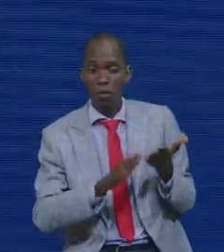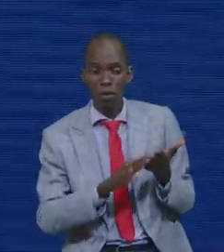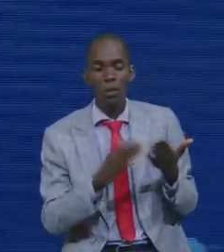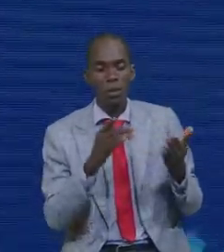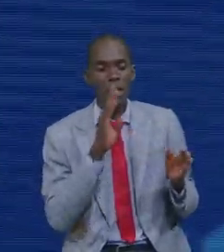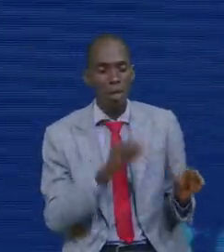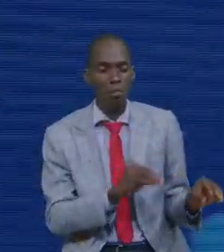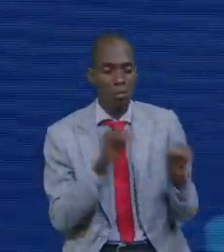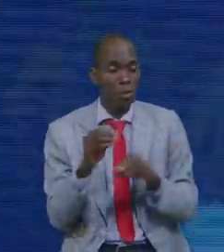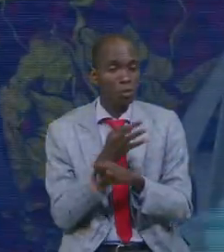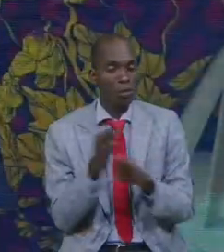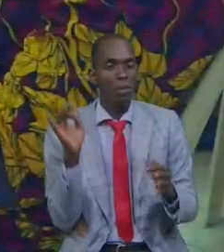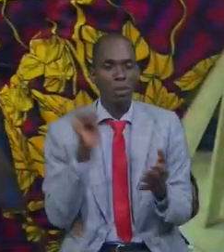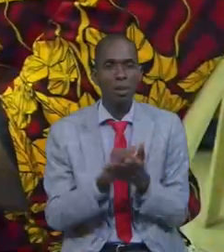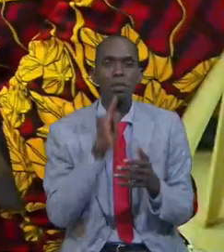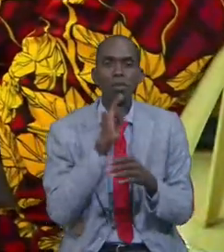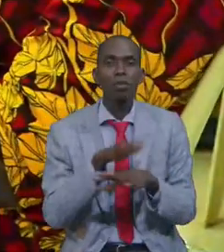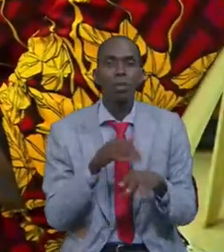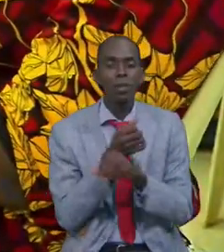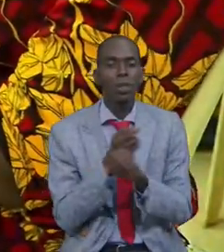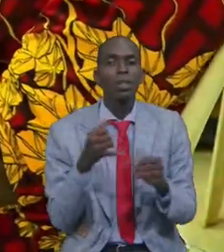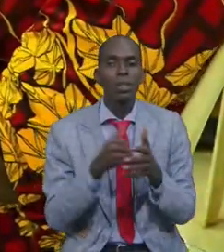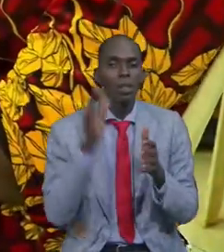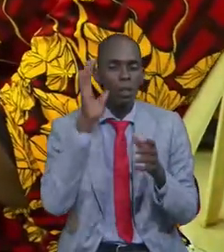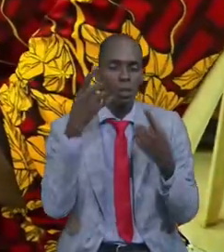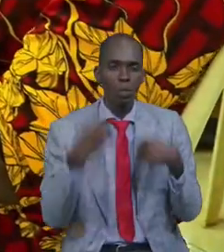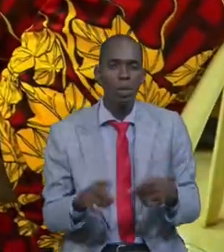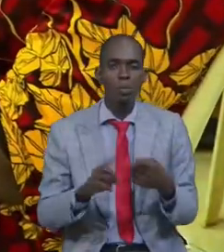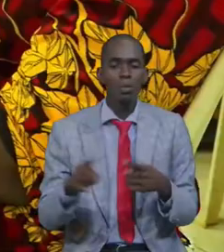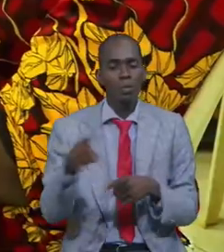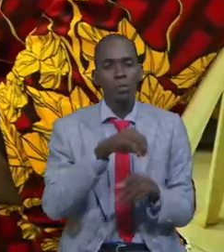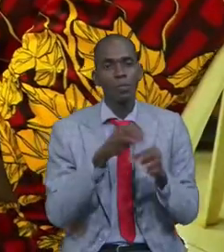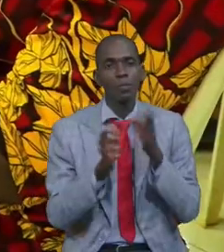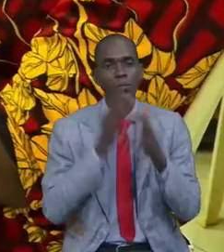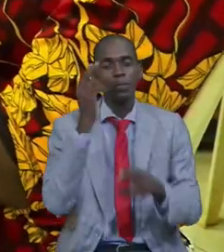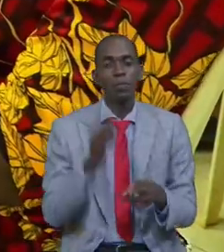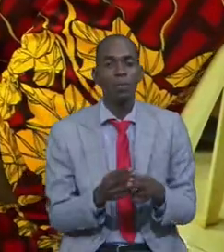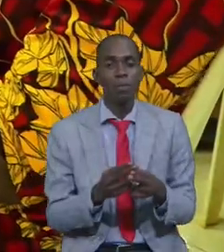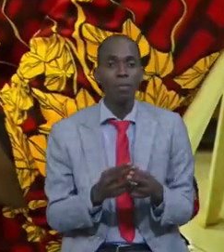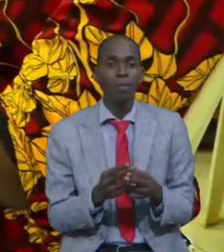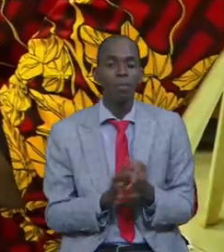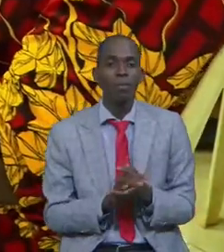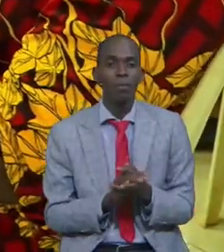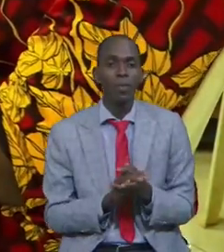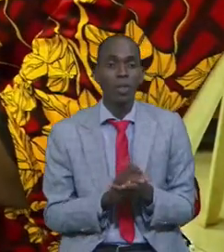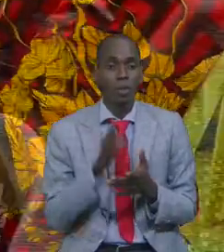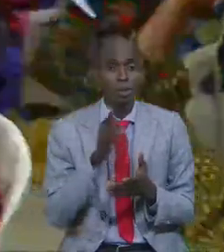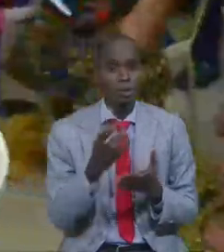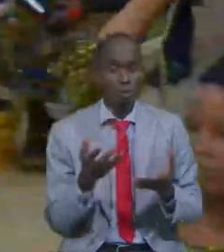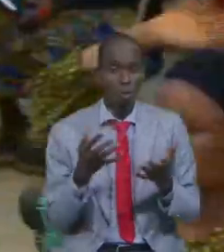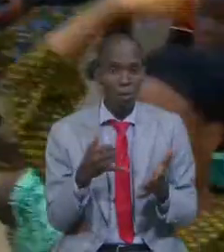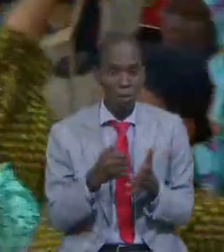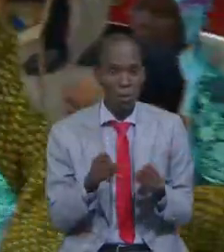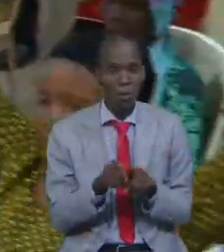That is salvation. It will happen to you tonight in Jesus' name. Where are you there? I said, where are you